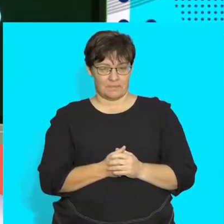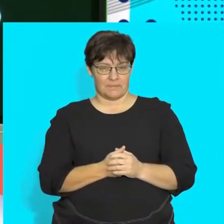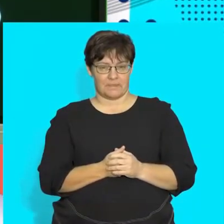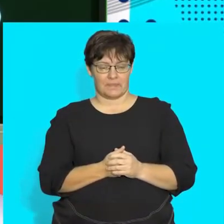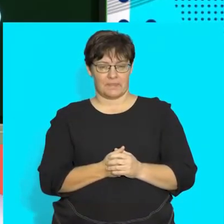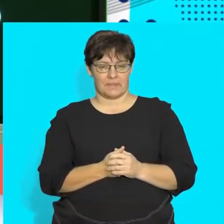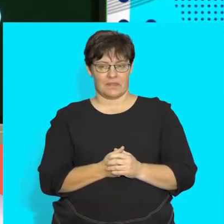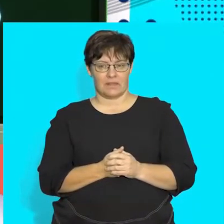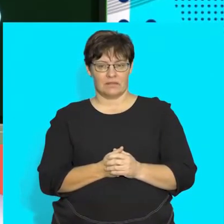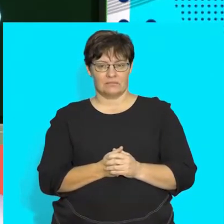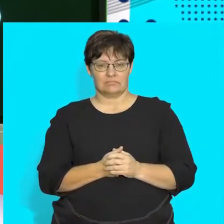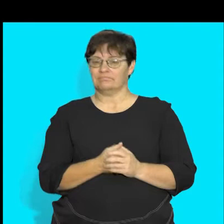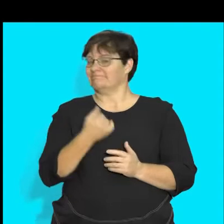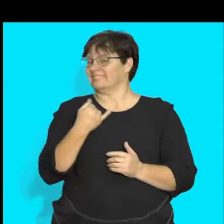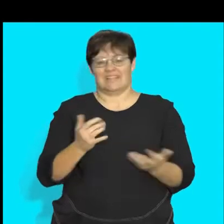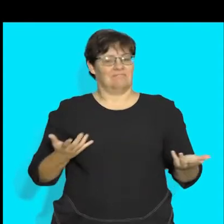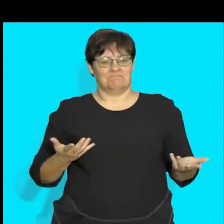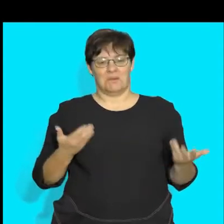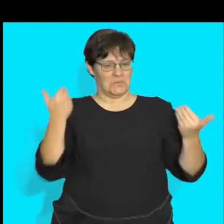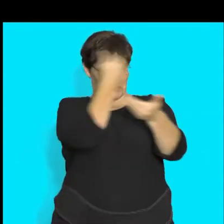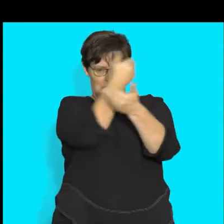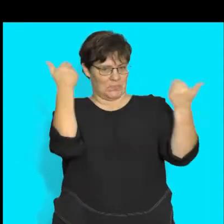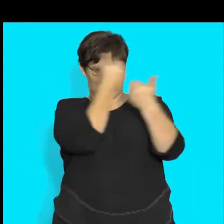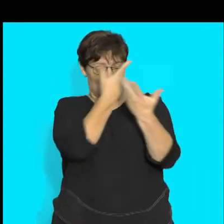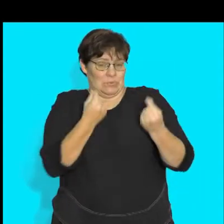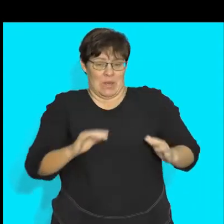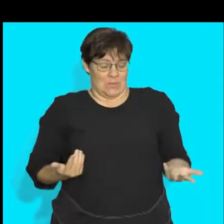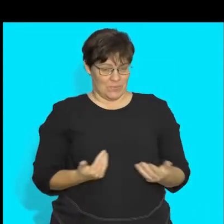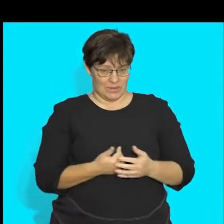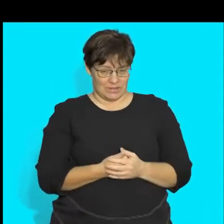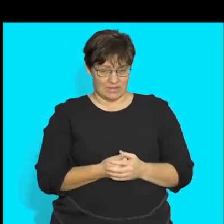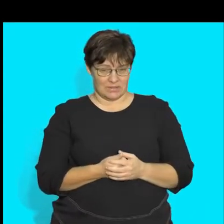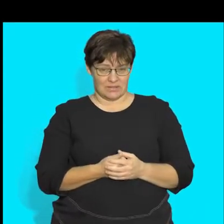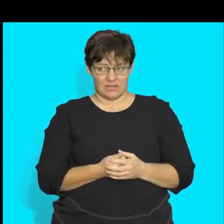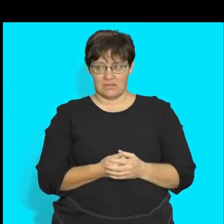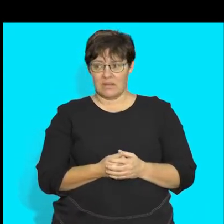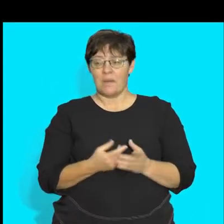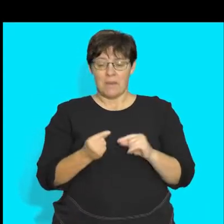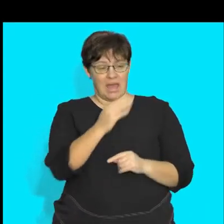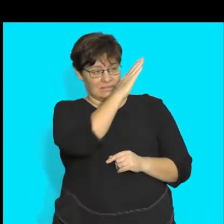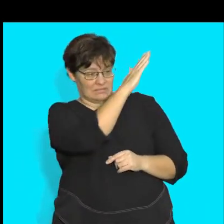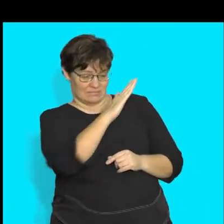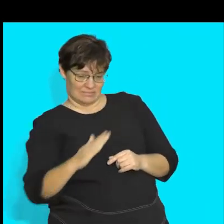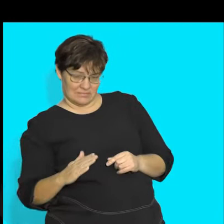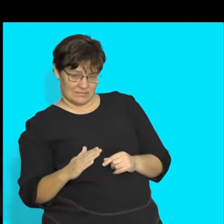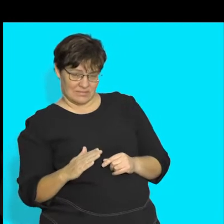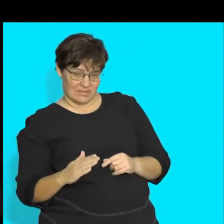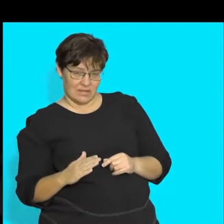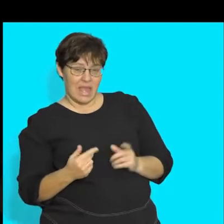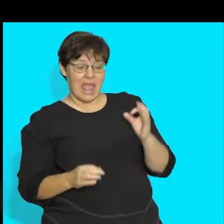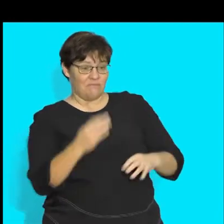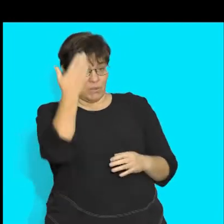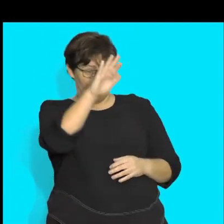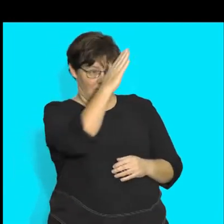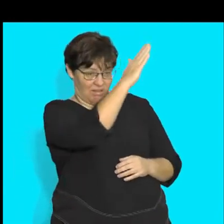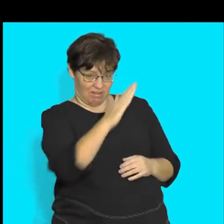Now, I still don't have an idea about how to do this. I need to work out the gradient of this line. Once